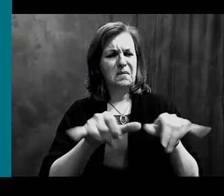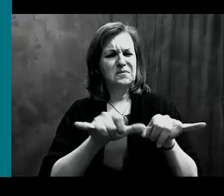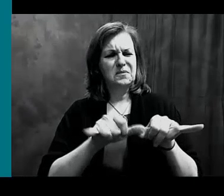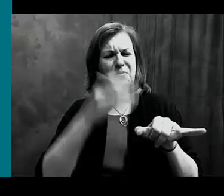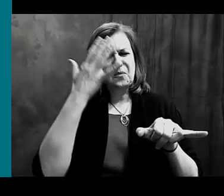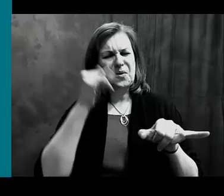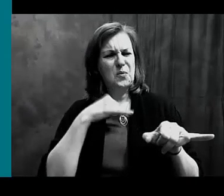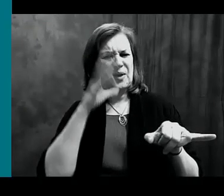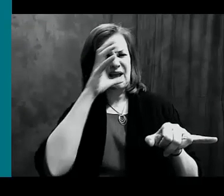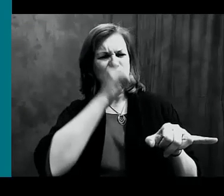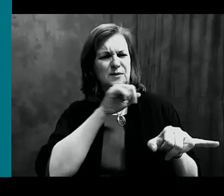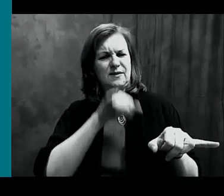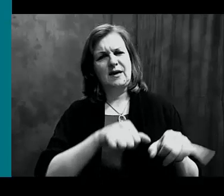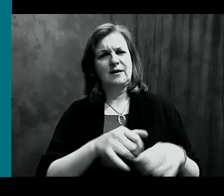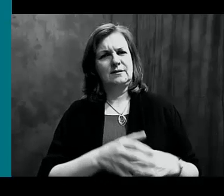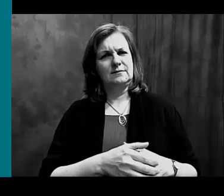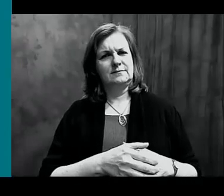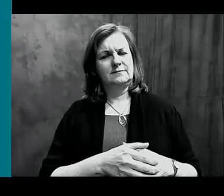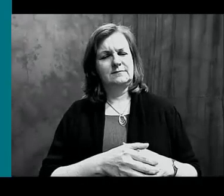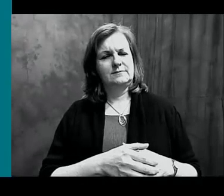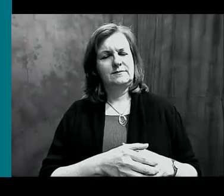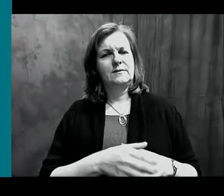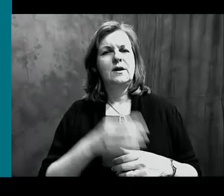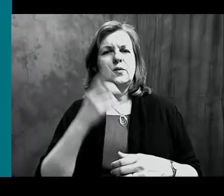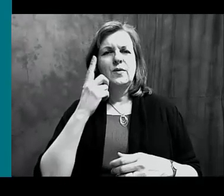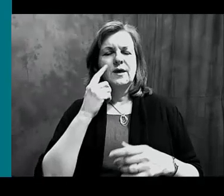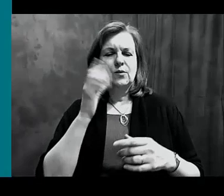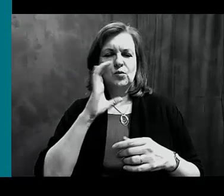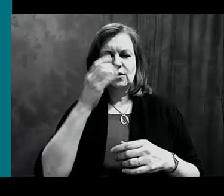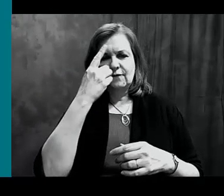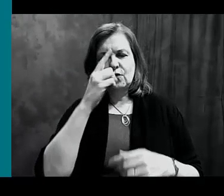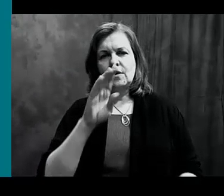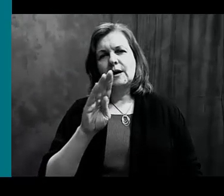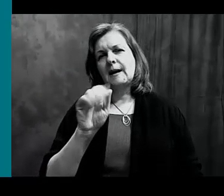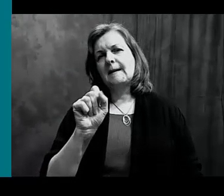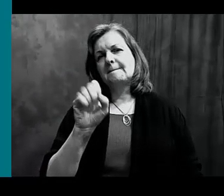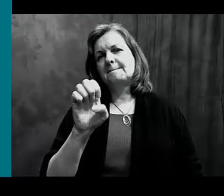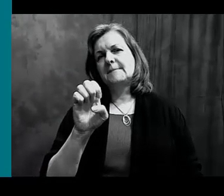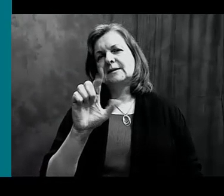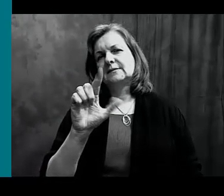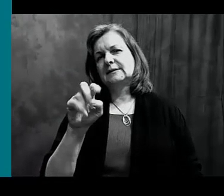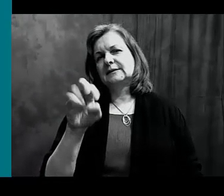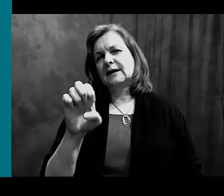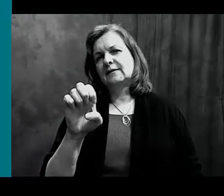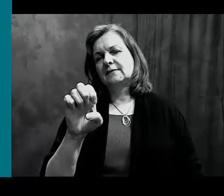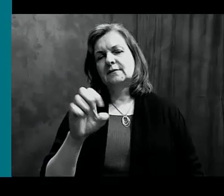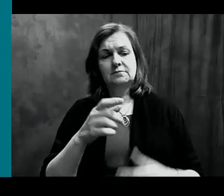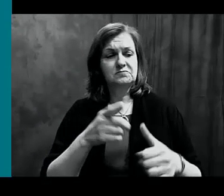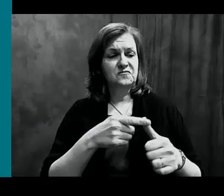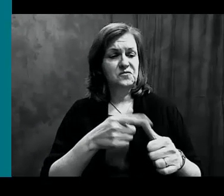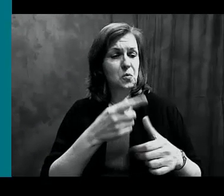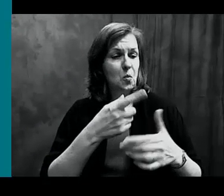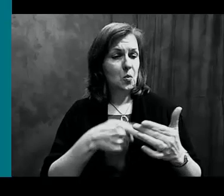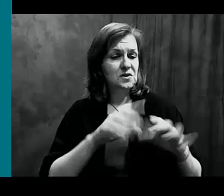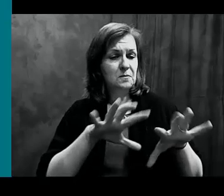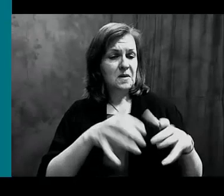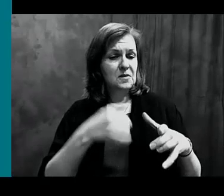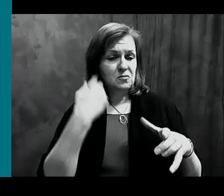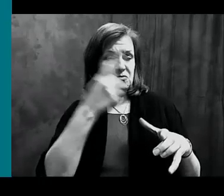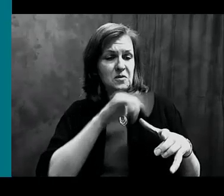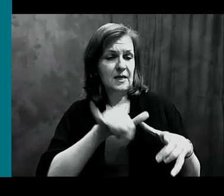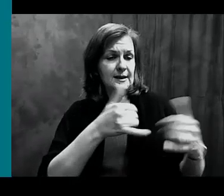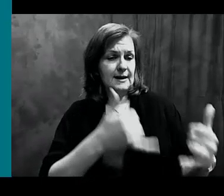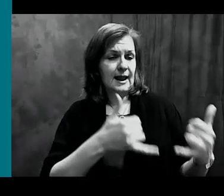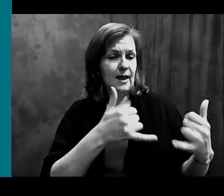So why would we estimate population size? Well, typically we look at it as kind of being a baseline approach. So what does the population